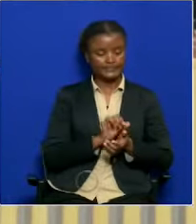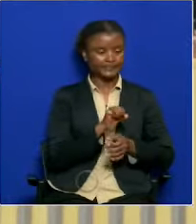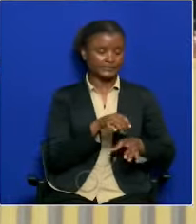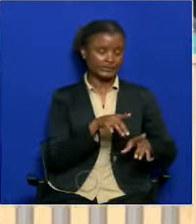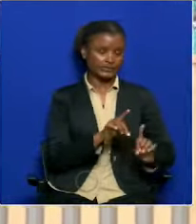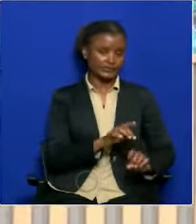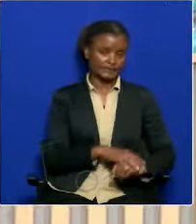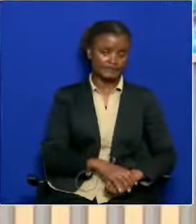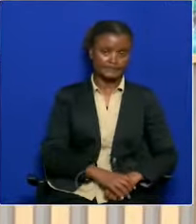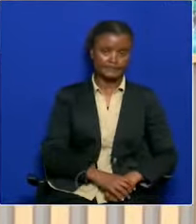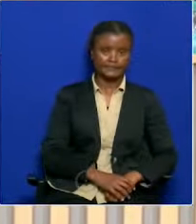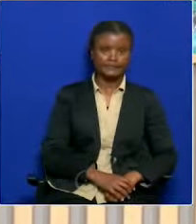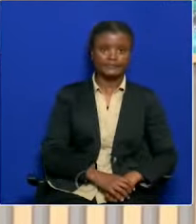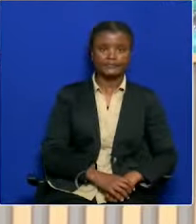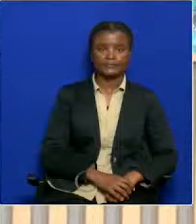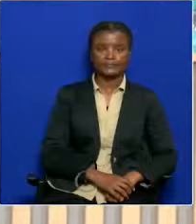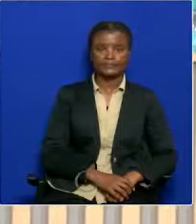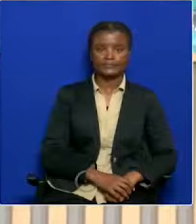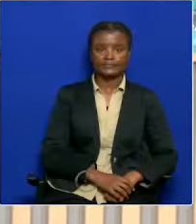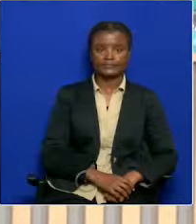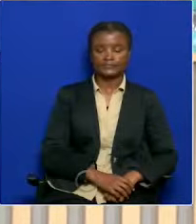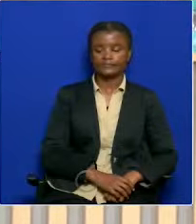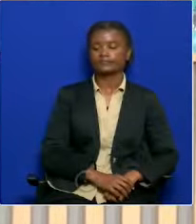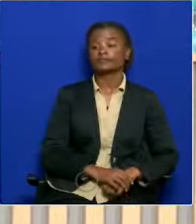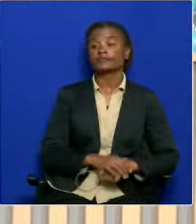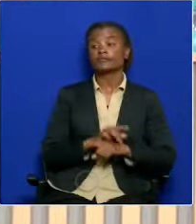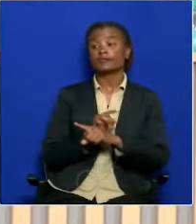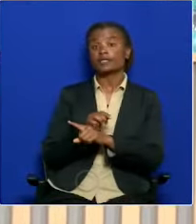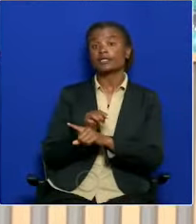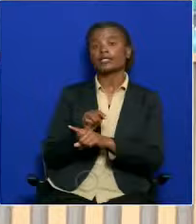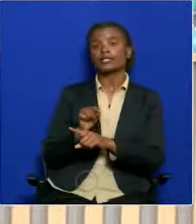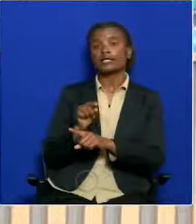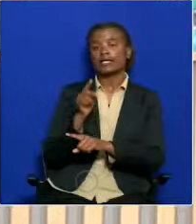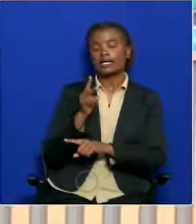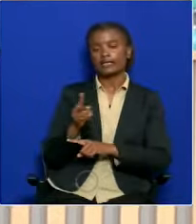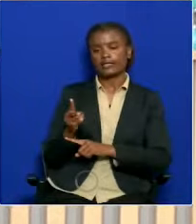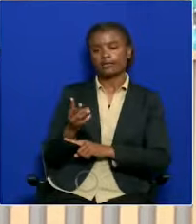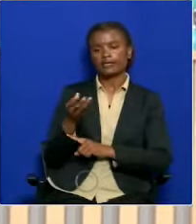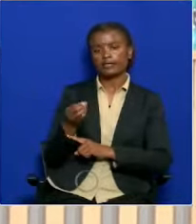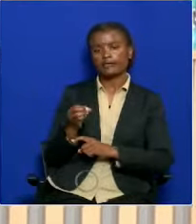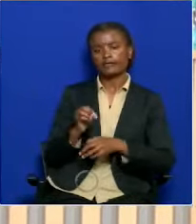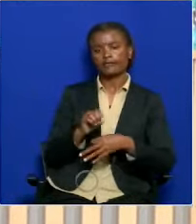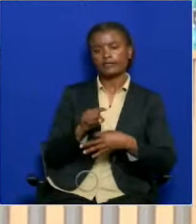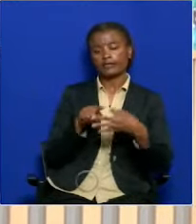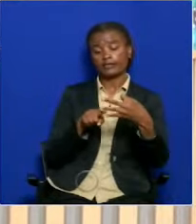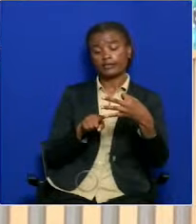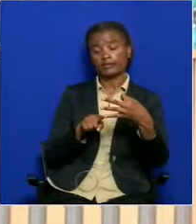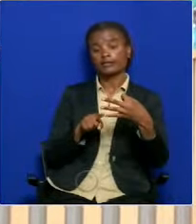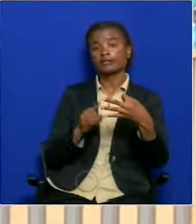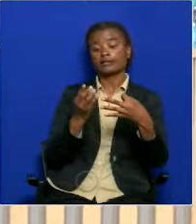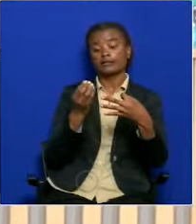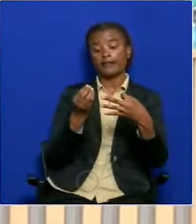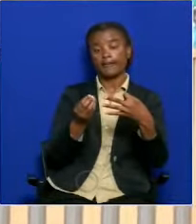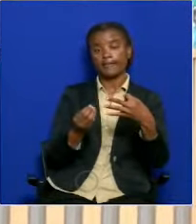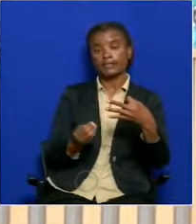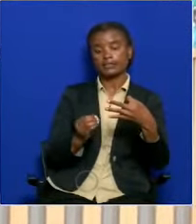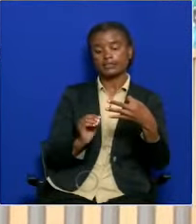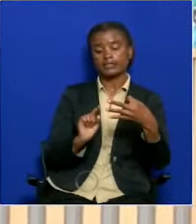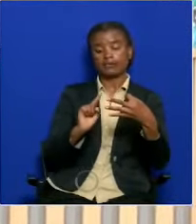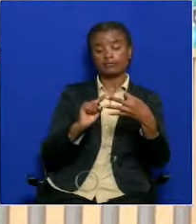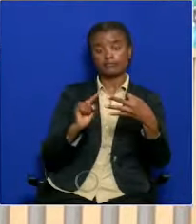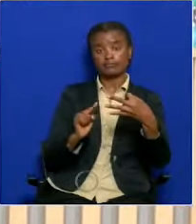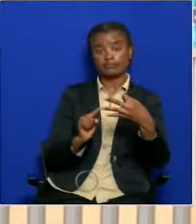If there again, General, there are 3 numbers. The first 2 belong to